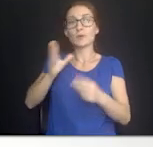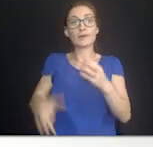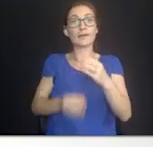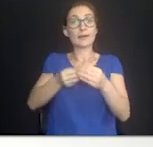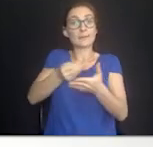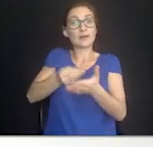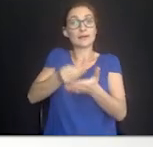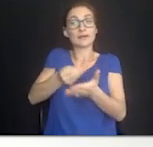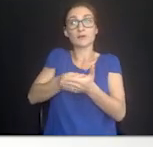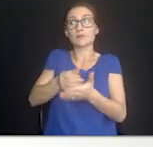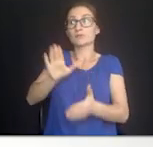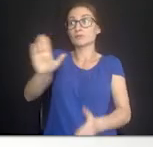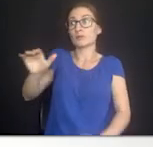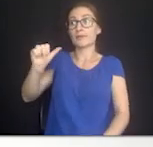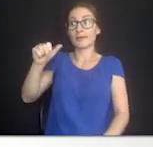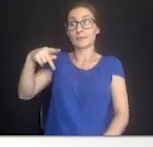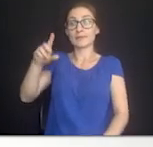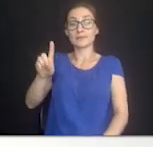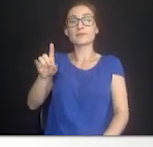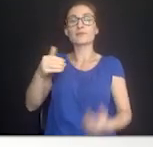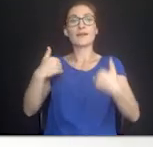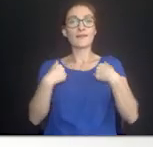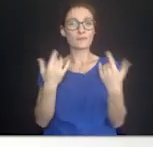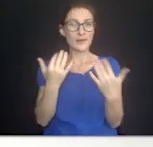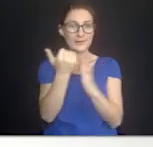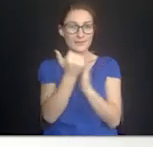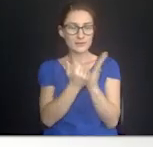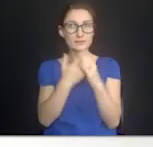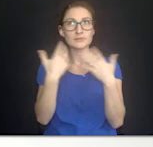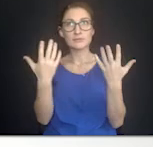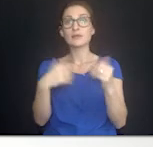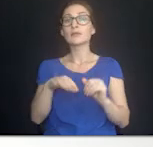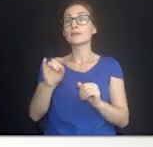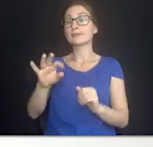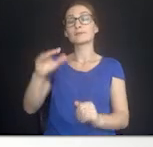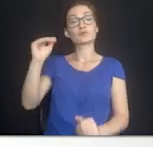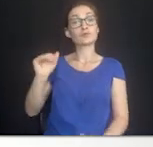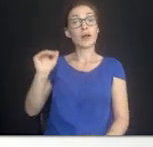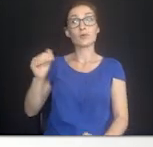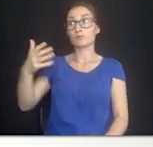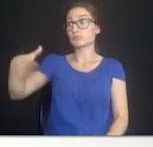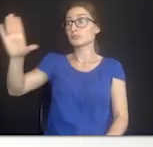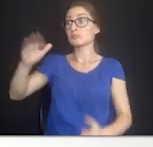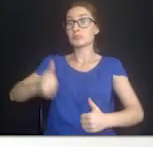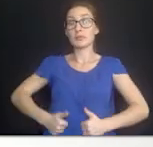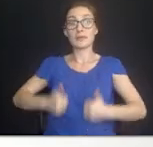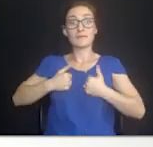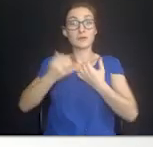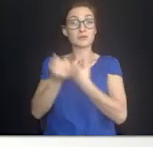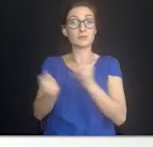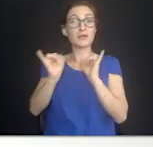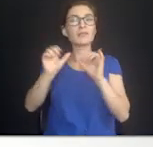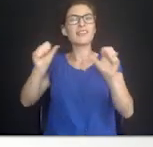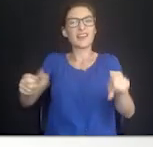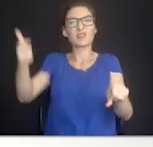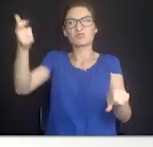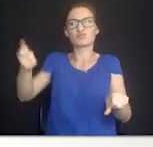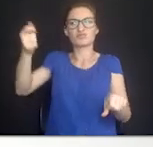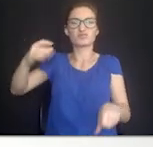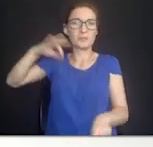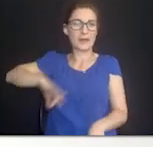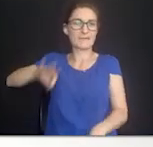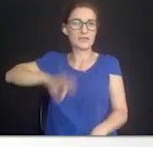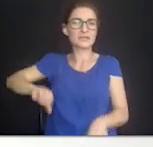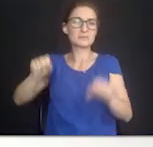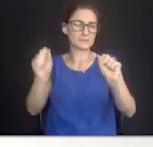a waiting list, right? If your child is out on their own, not living in your home, they could probably get on the benefit. But if you have